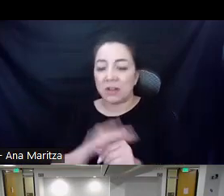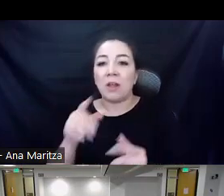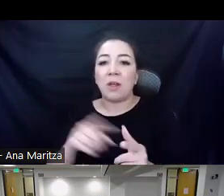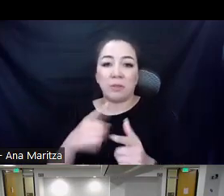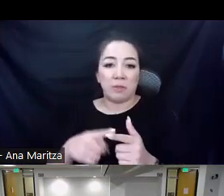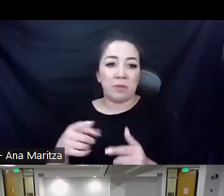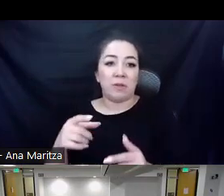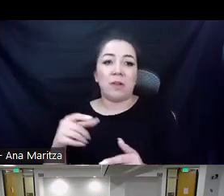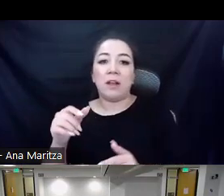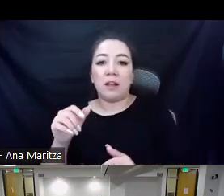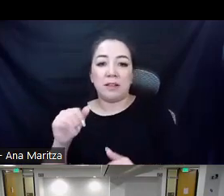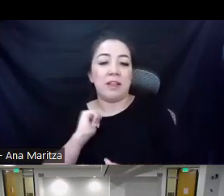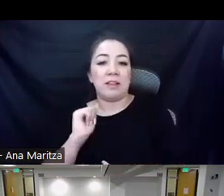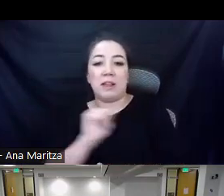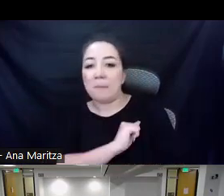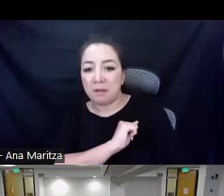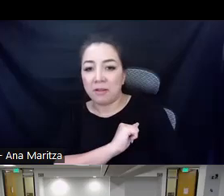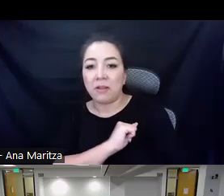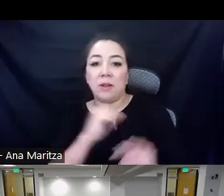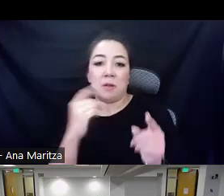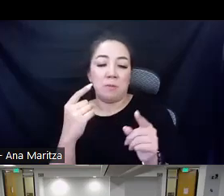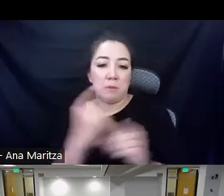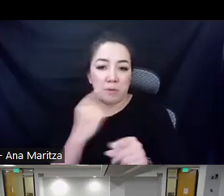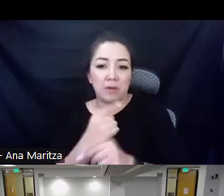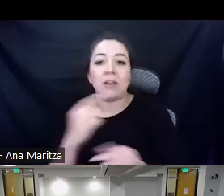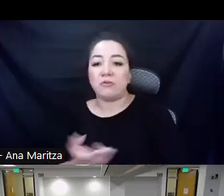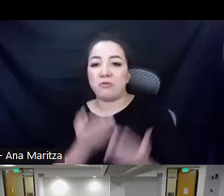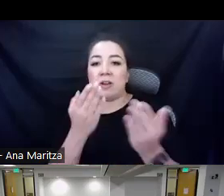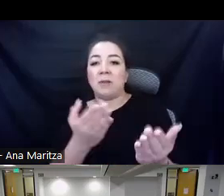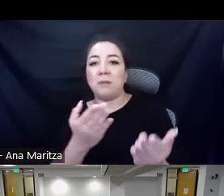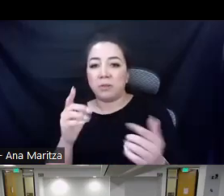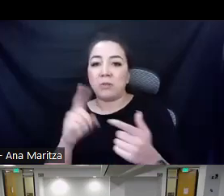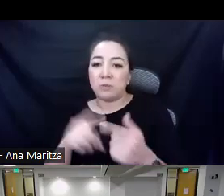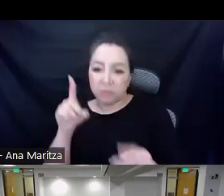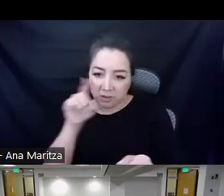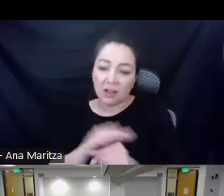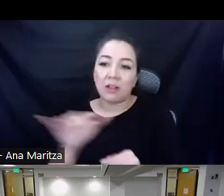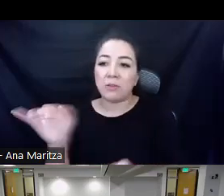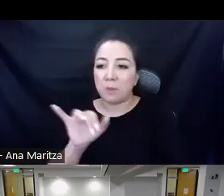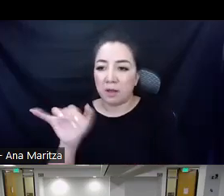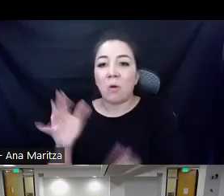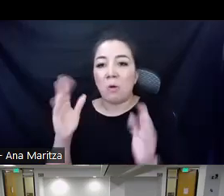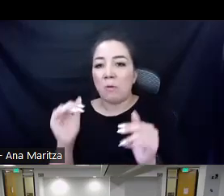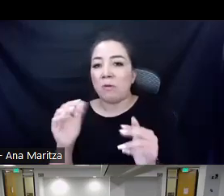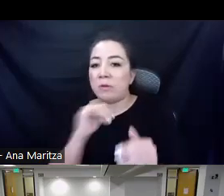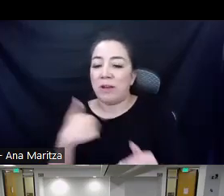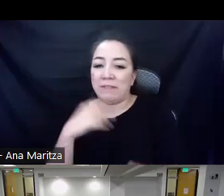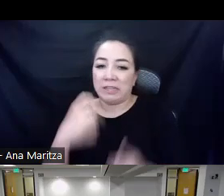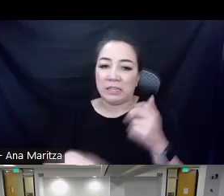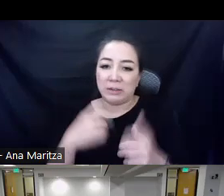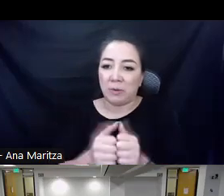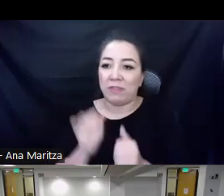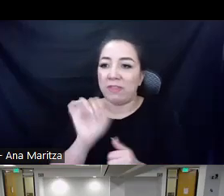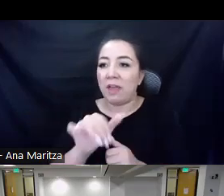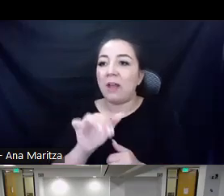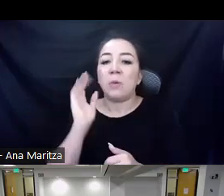Health, and now it's in Assembly Appropriations and is recommended for consent as well. So hopefully we don't have any issues with that, but we